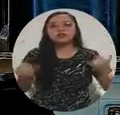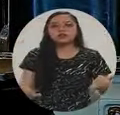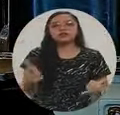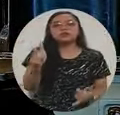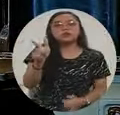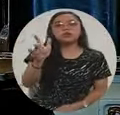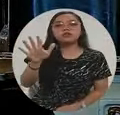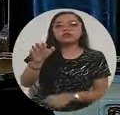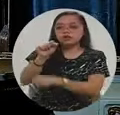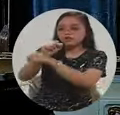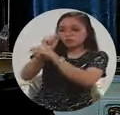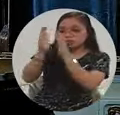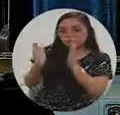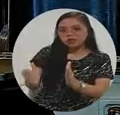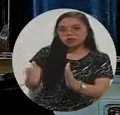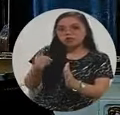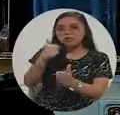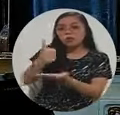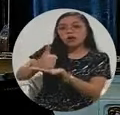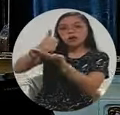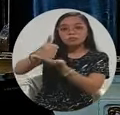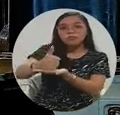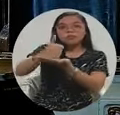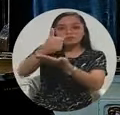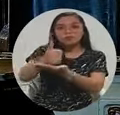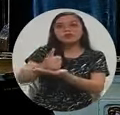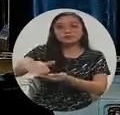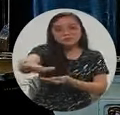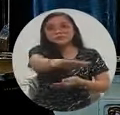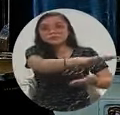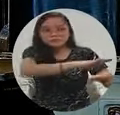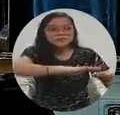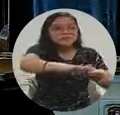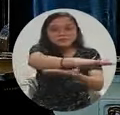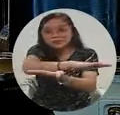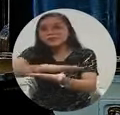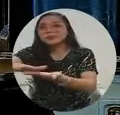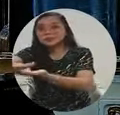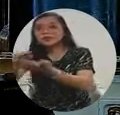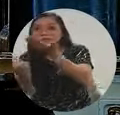have 25 workers. Just magpakaon.